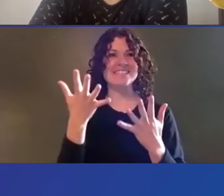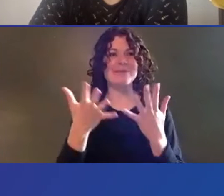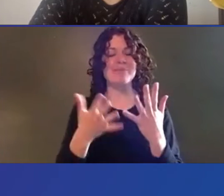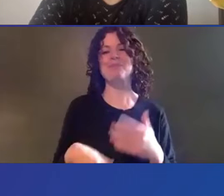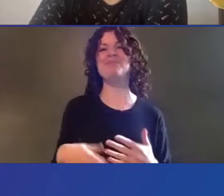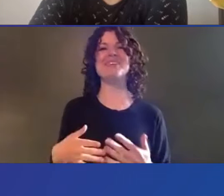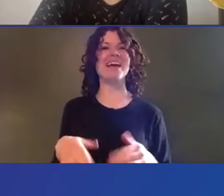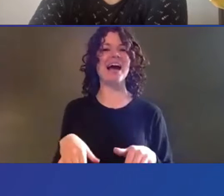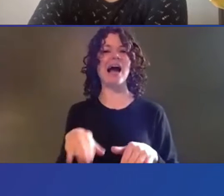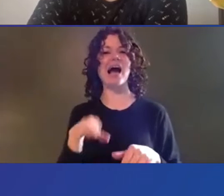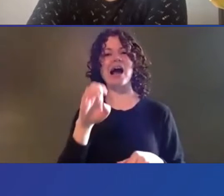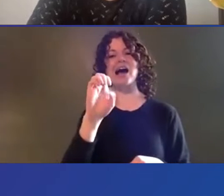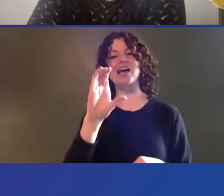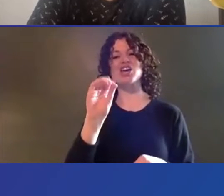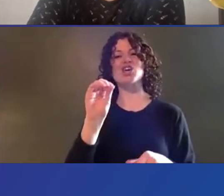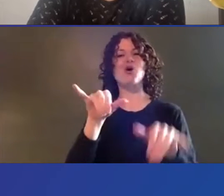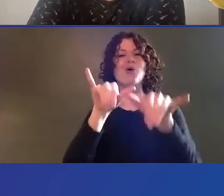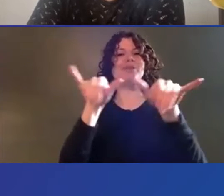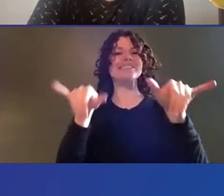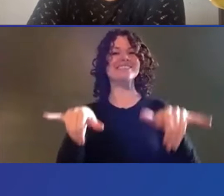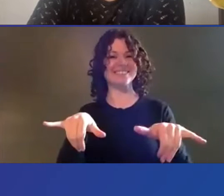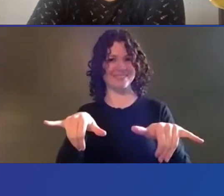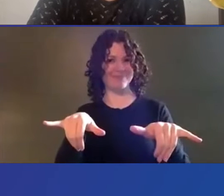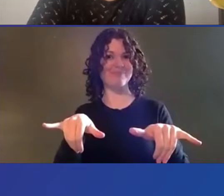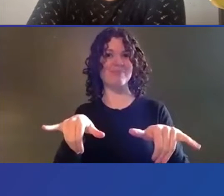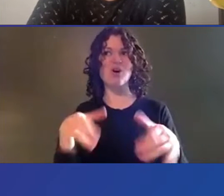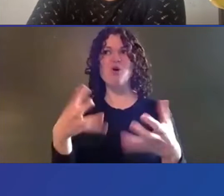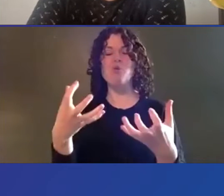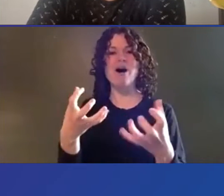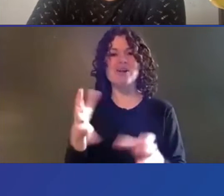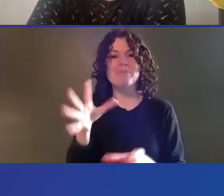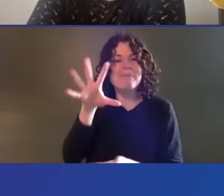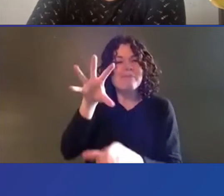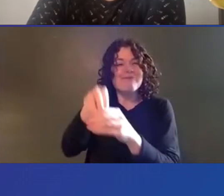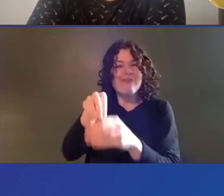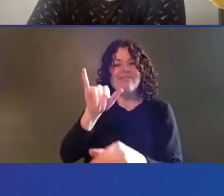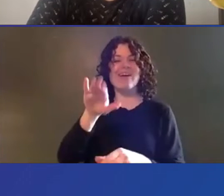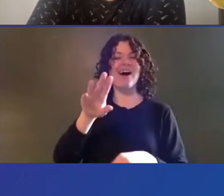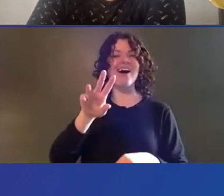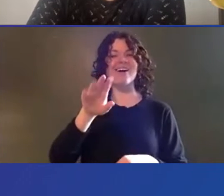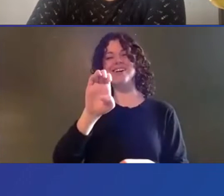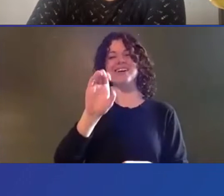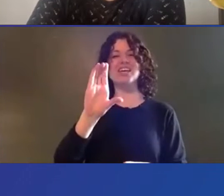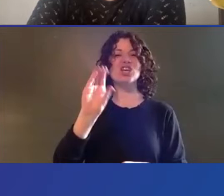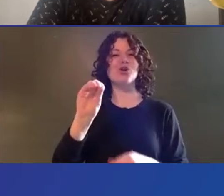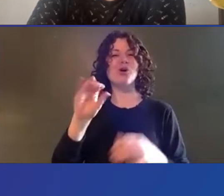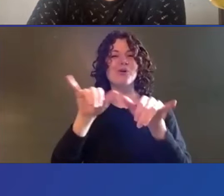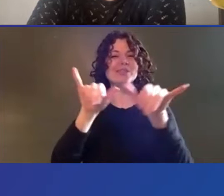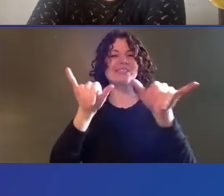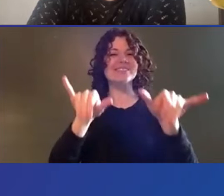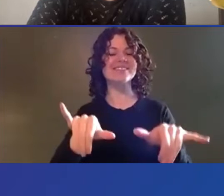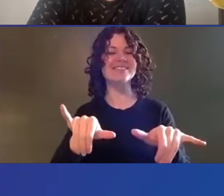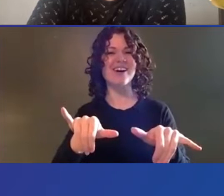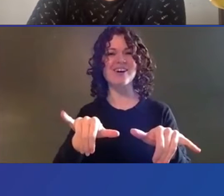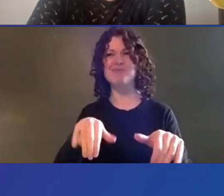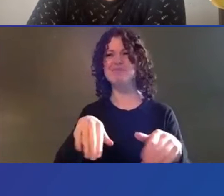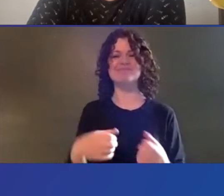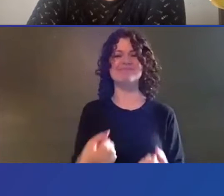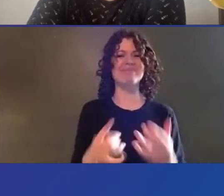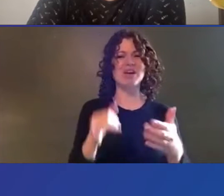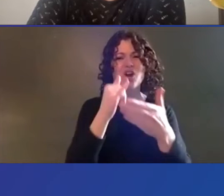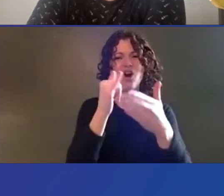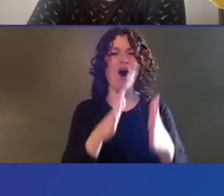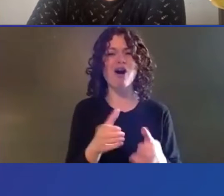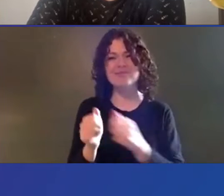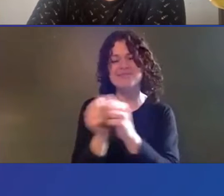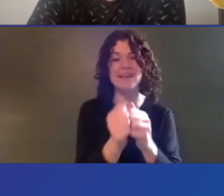ecosystem in the dance world, or we want to be part of an ecosystem that really supports the artists in many levels, and